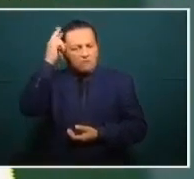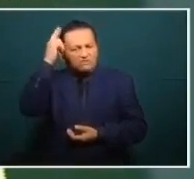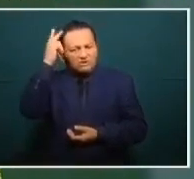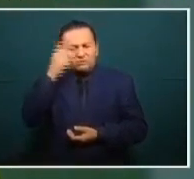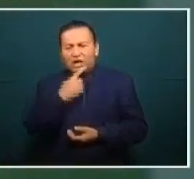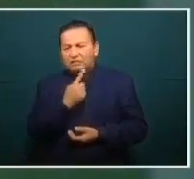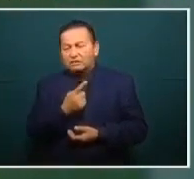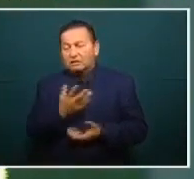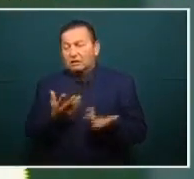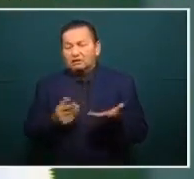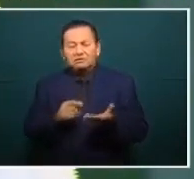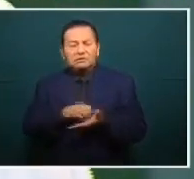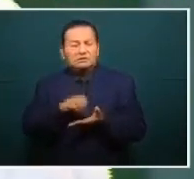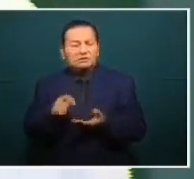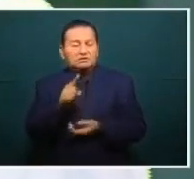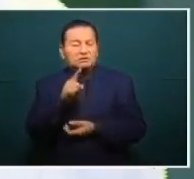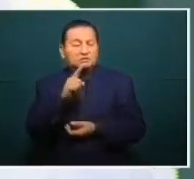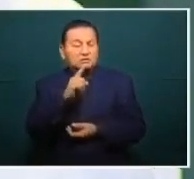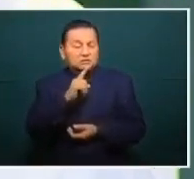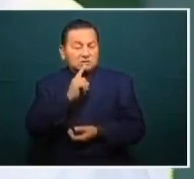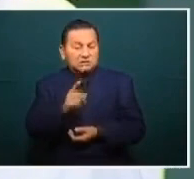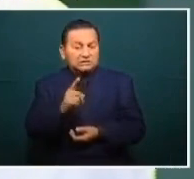The General Porfirio Diaz